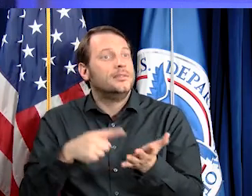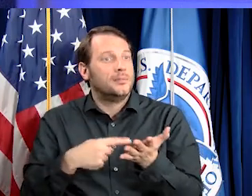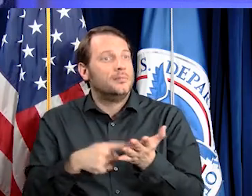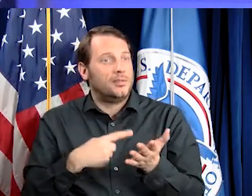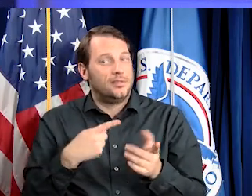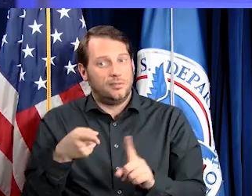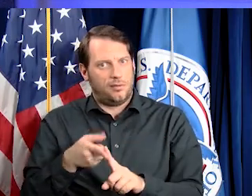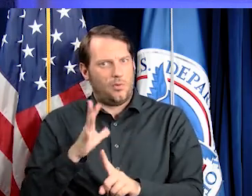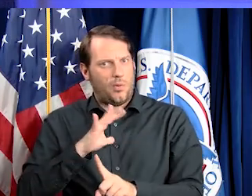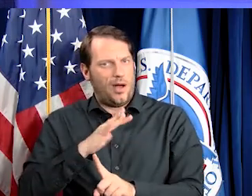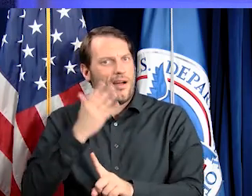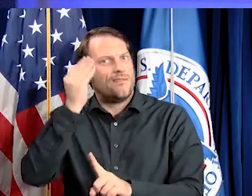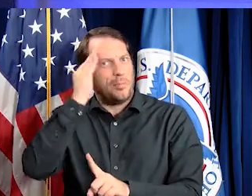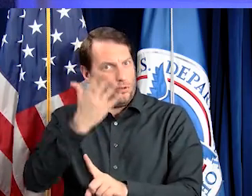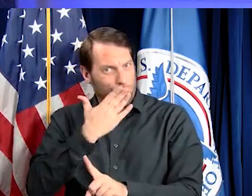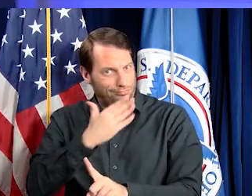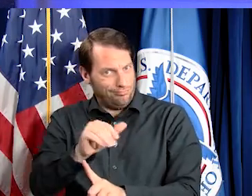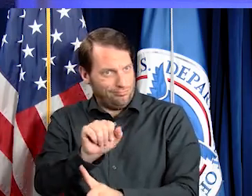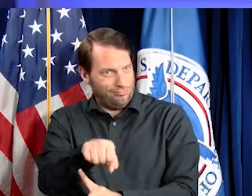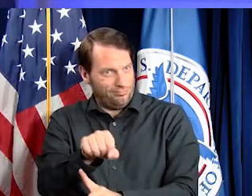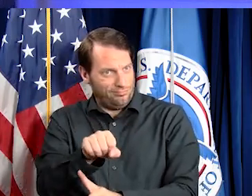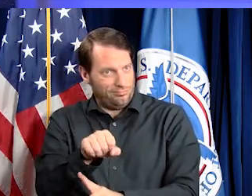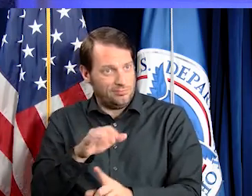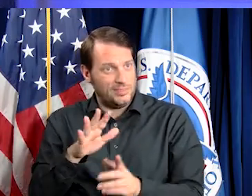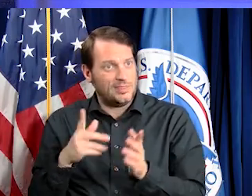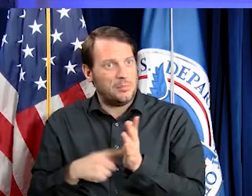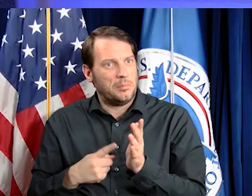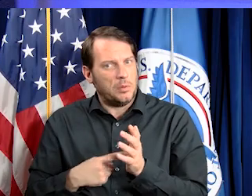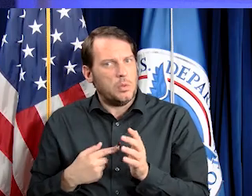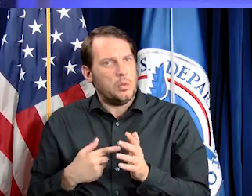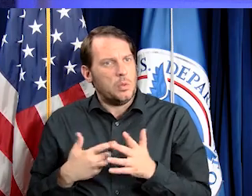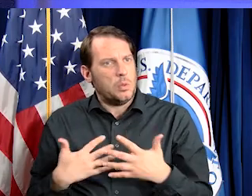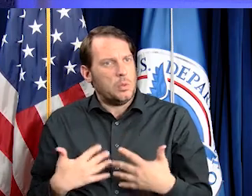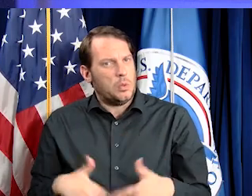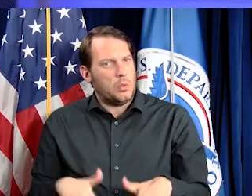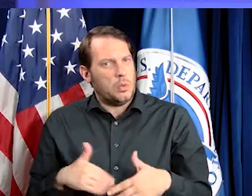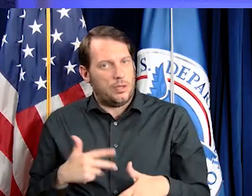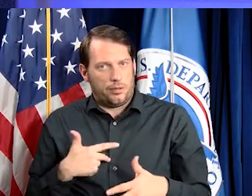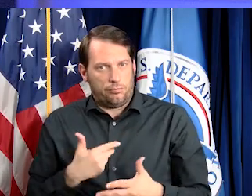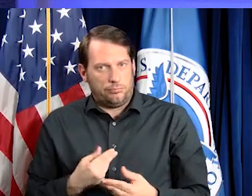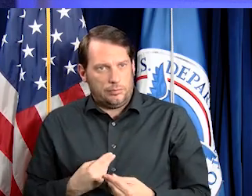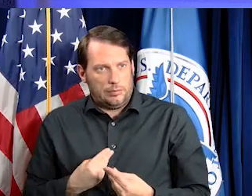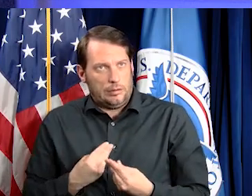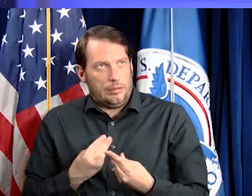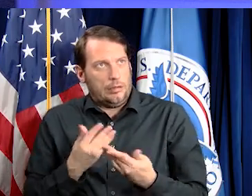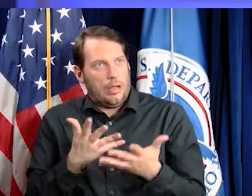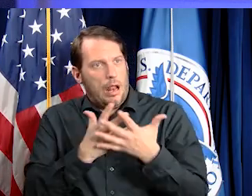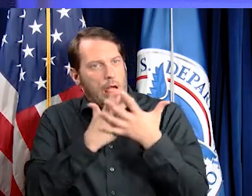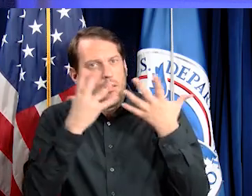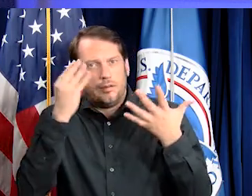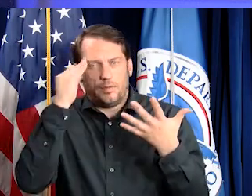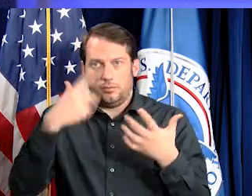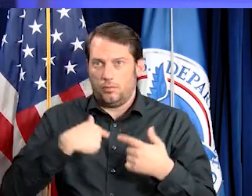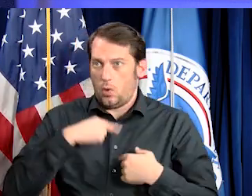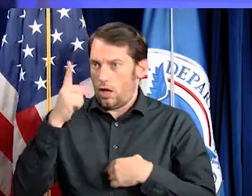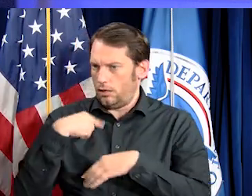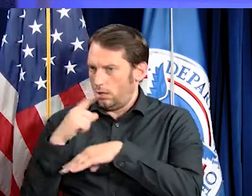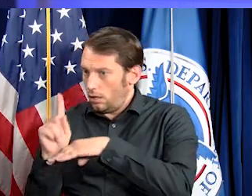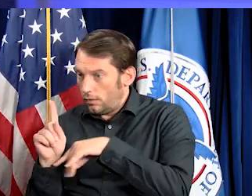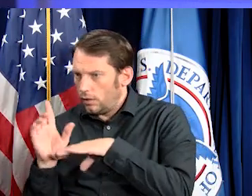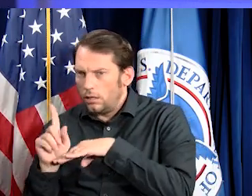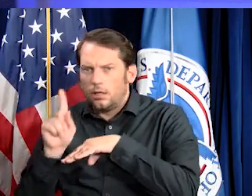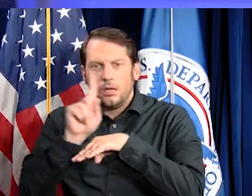really useful information, and sometimes it's a lot of information that I'm providing about where I go all the time. So I think we need